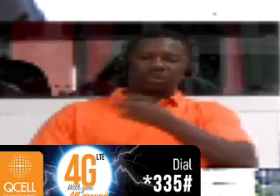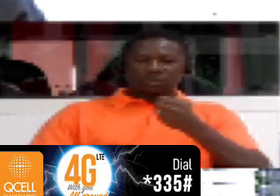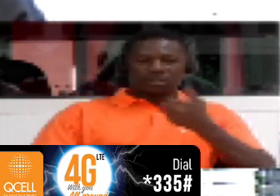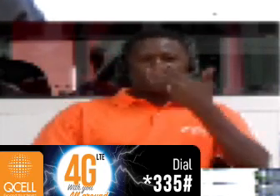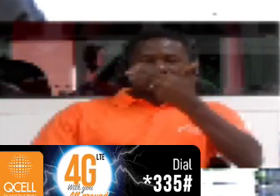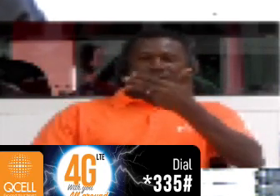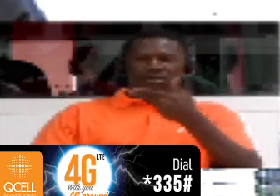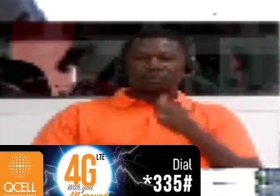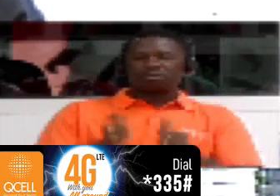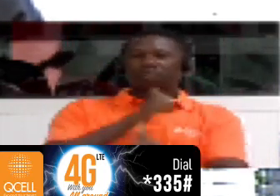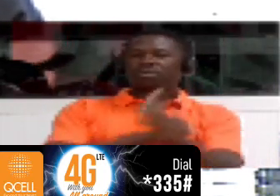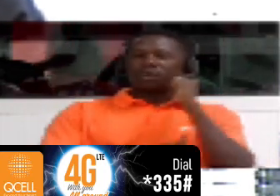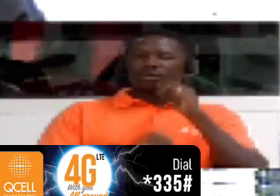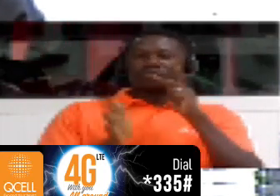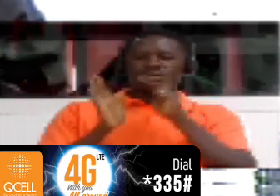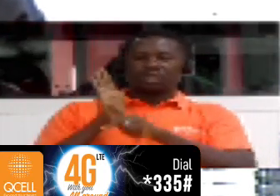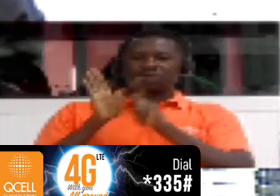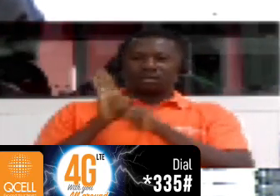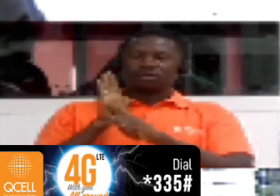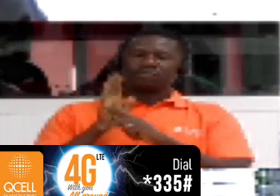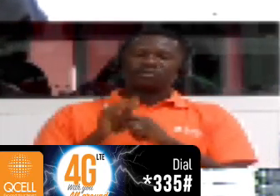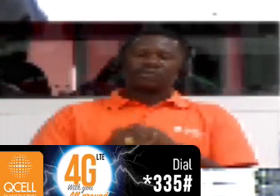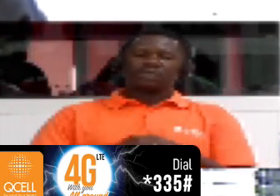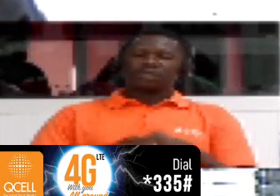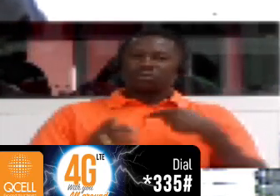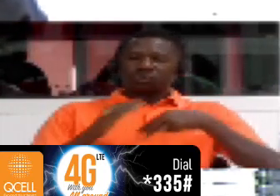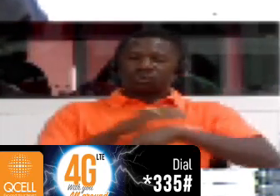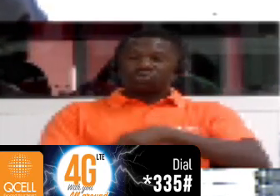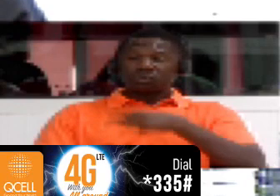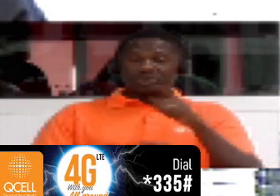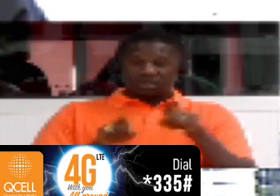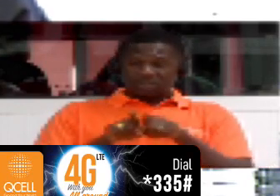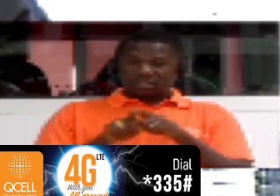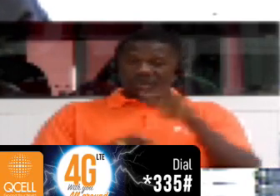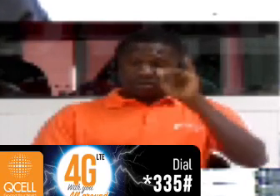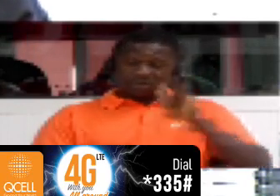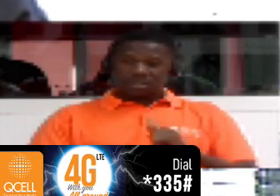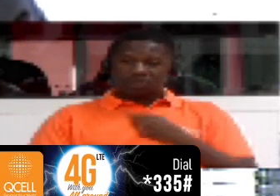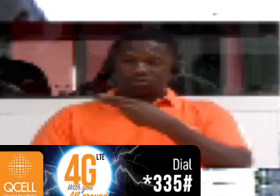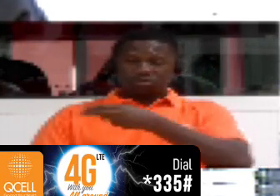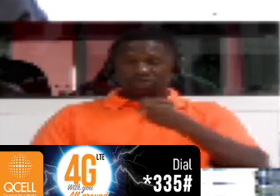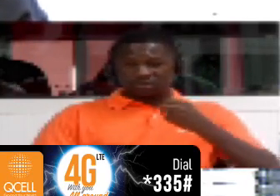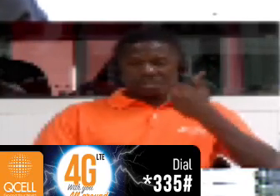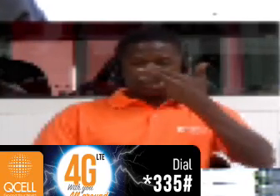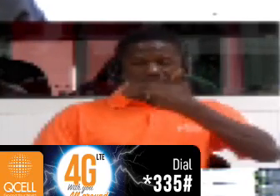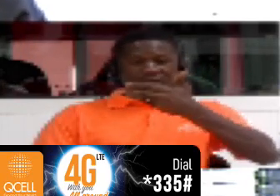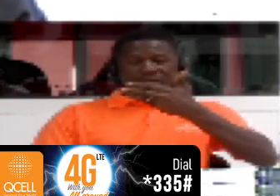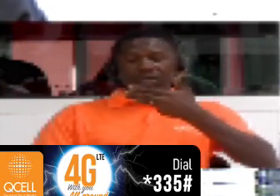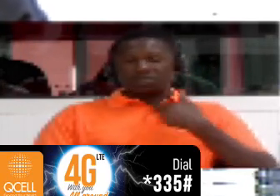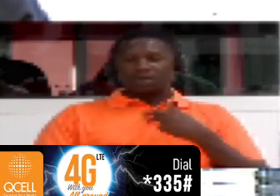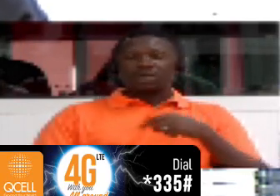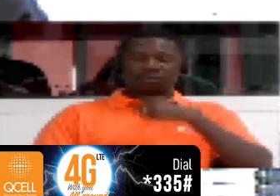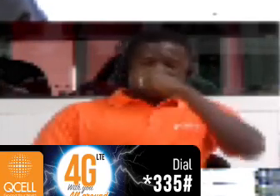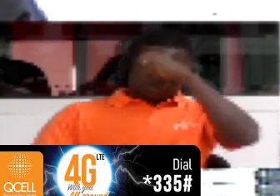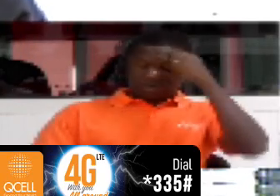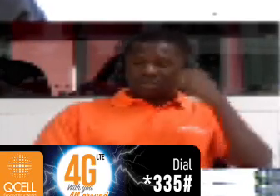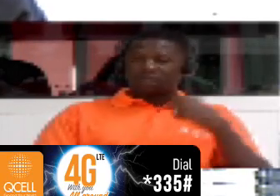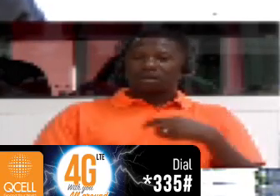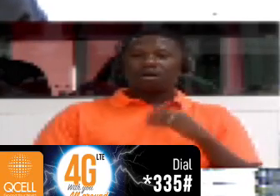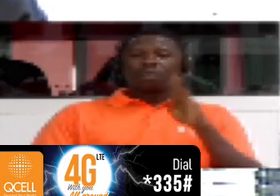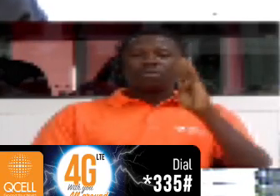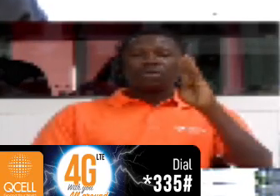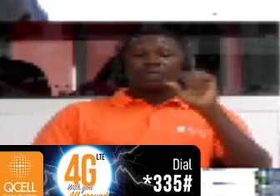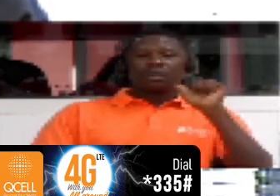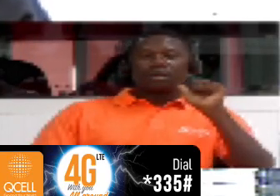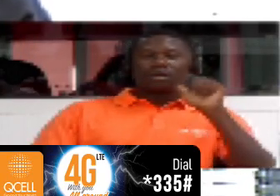O 2009, nga Jutiske Baoba Hotel. In that same 2009, I did duties at the Baobab Hotel. I